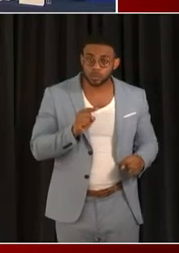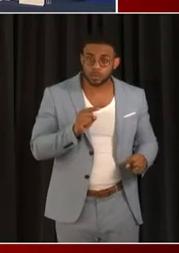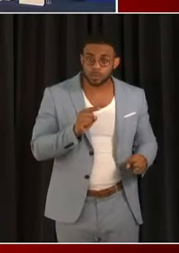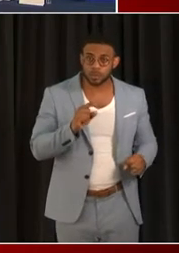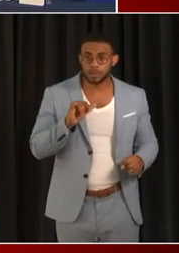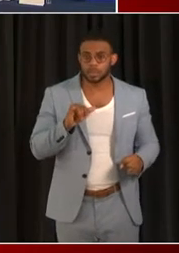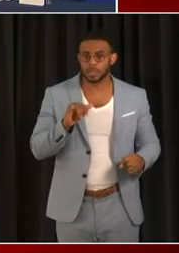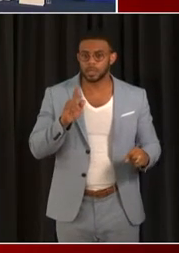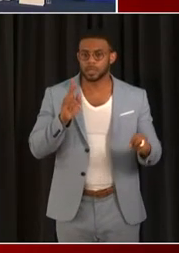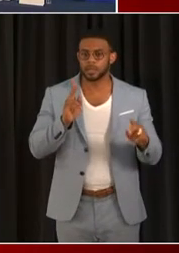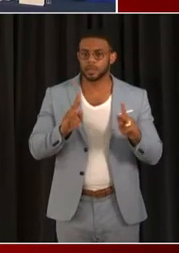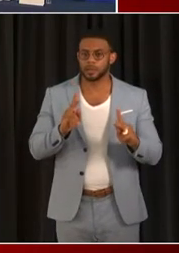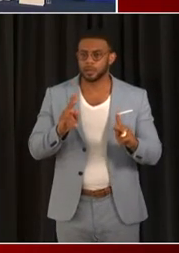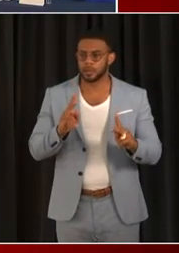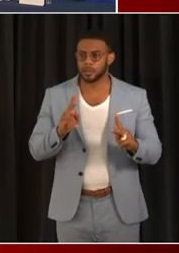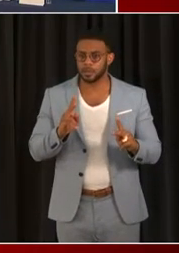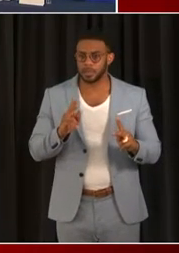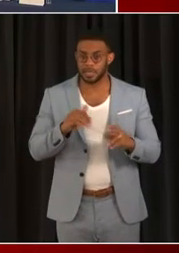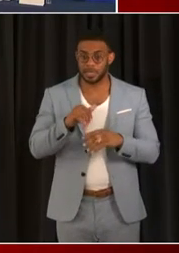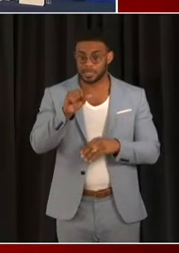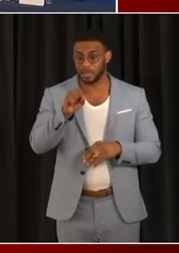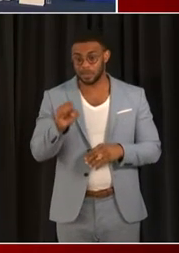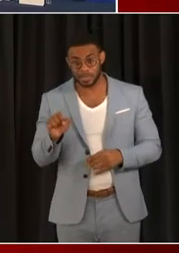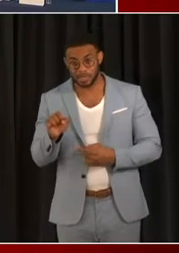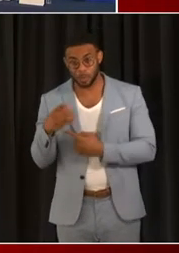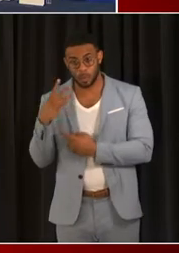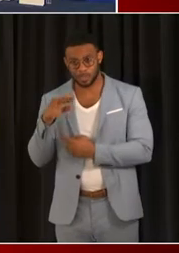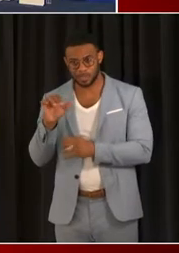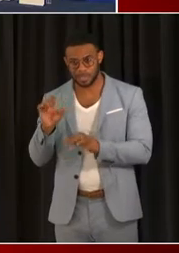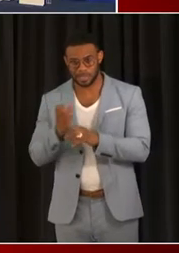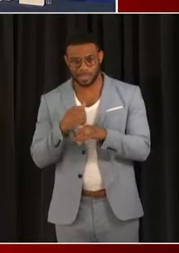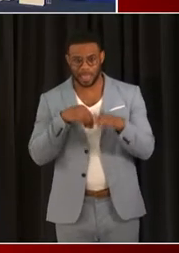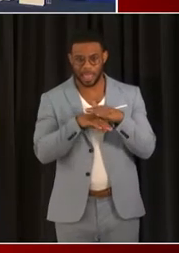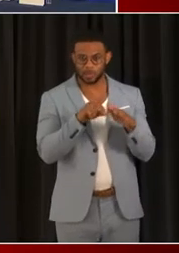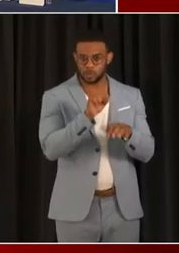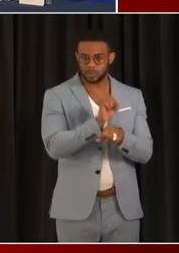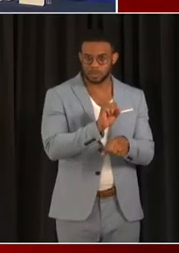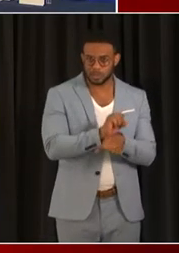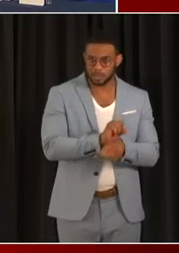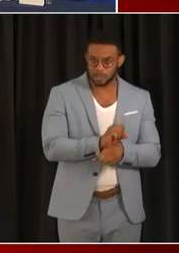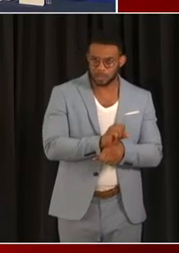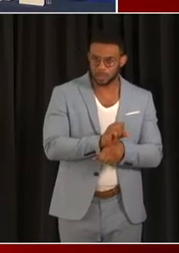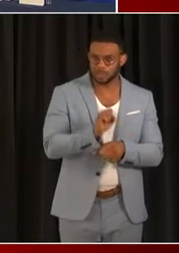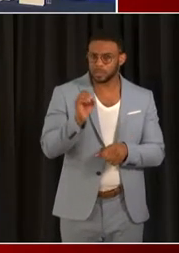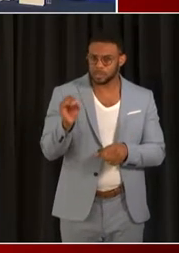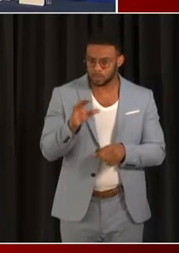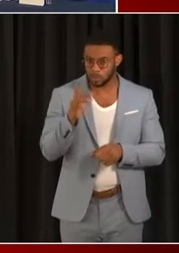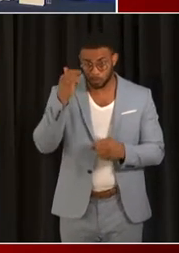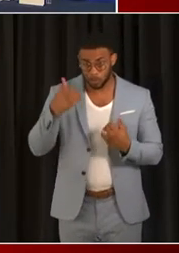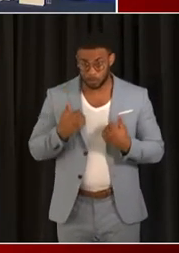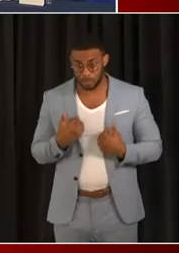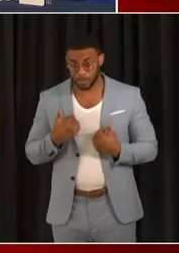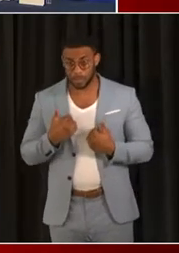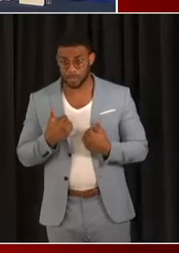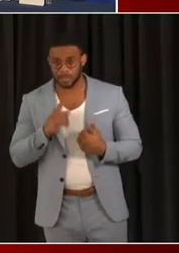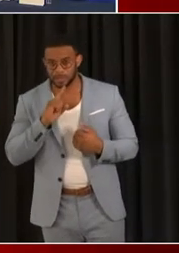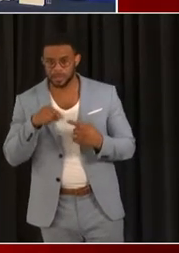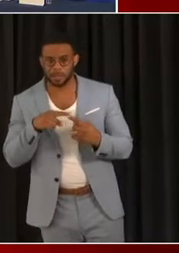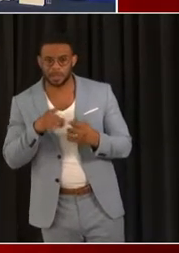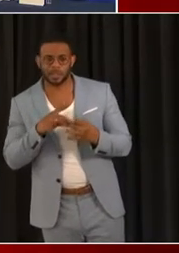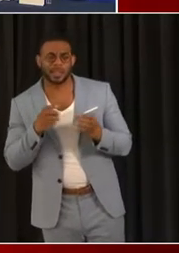sure that folks in Southeast can get access to jobs. And so for me,